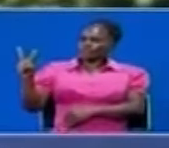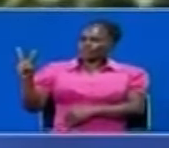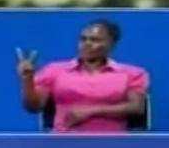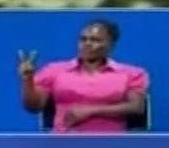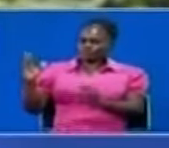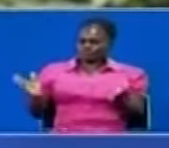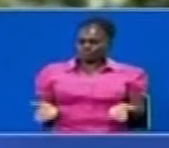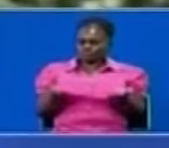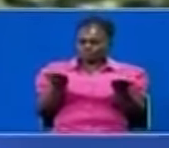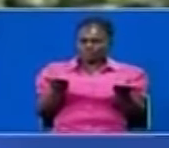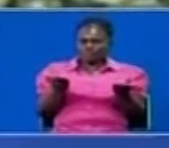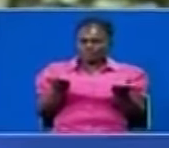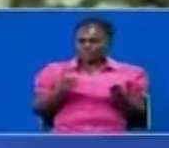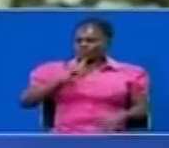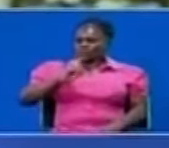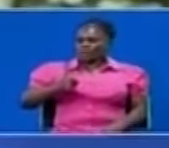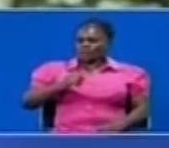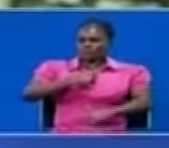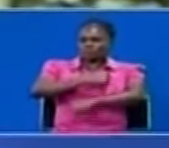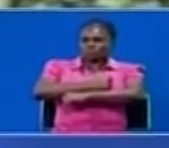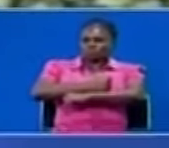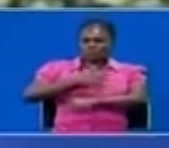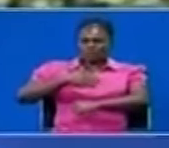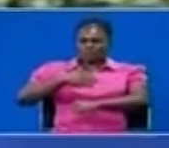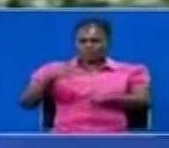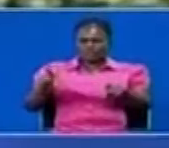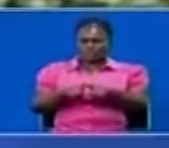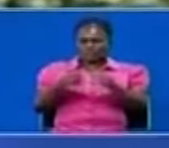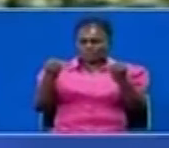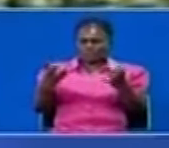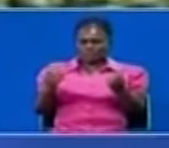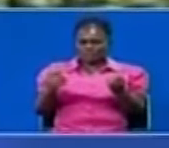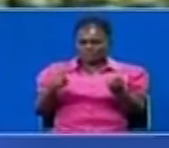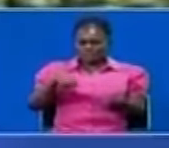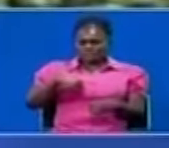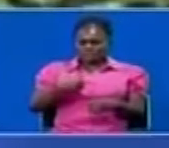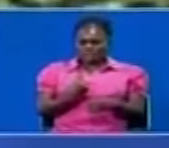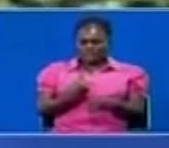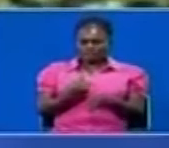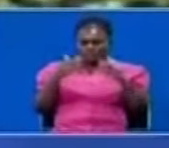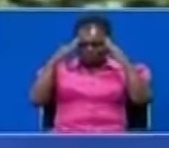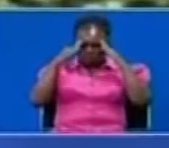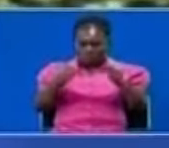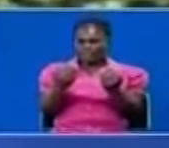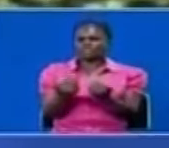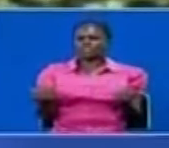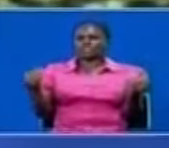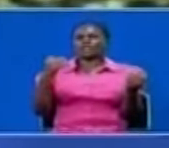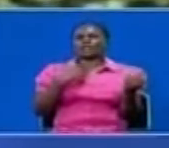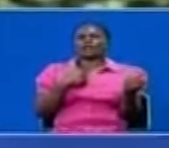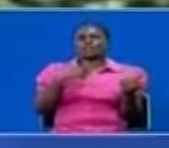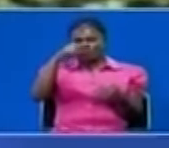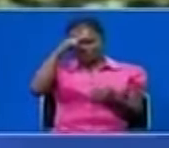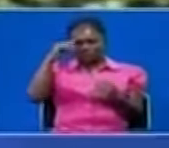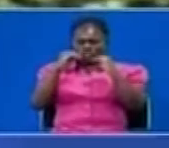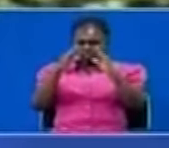enhanced discipline in our school, and a lot of self-driven students is seen because